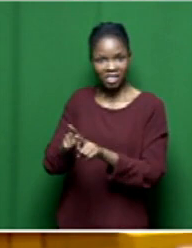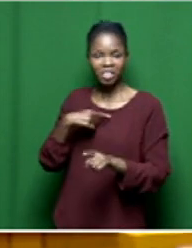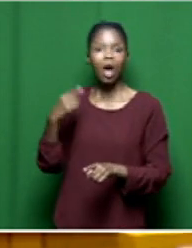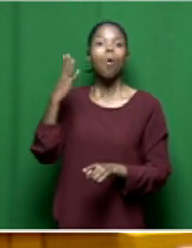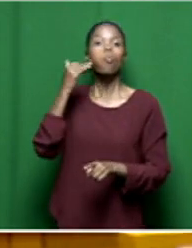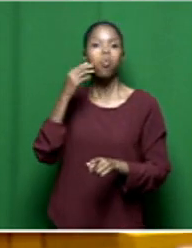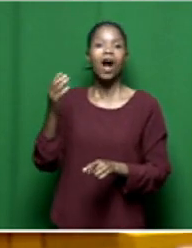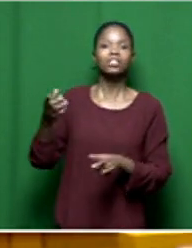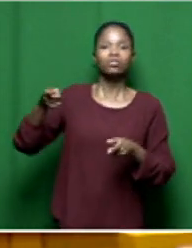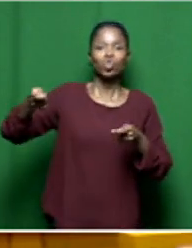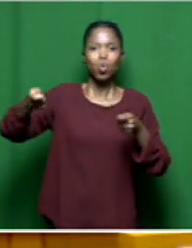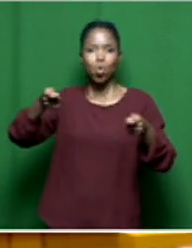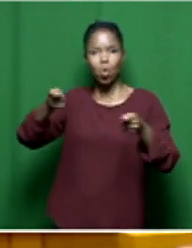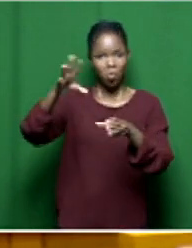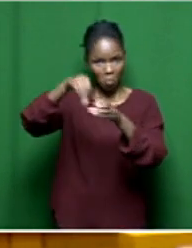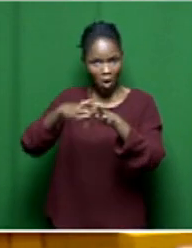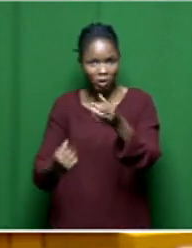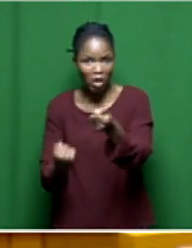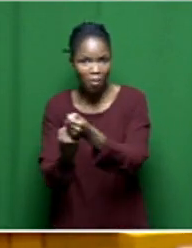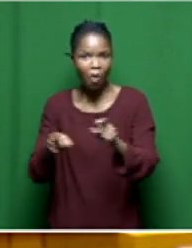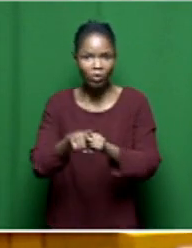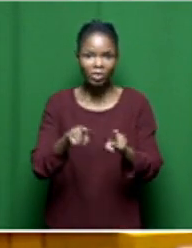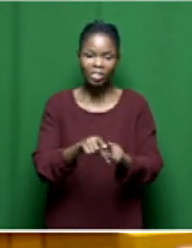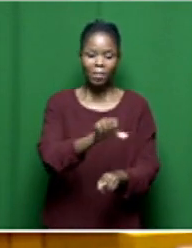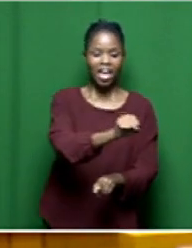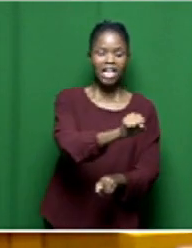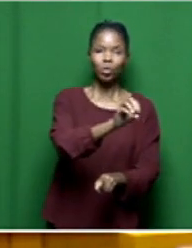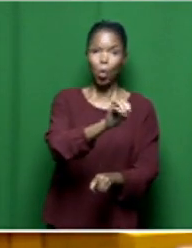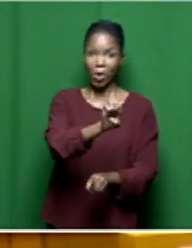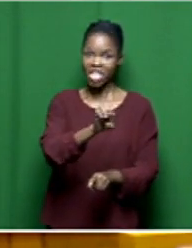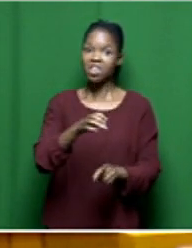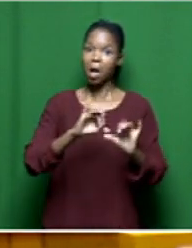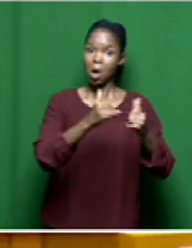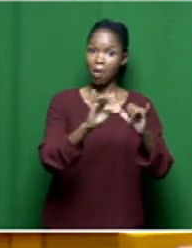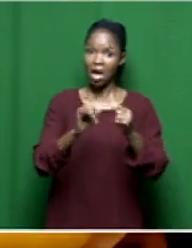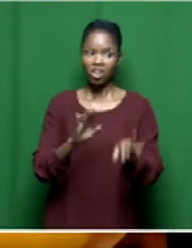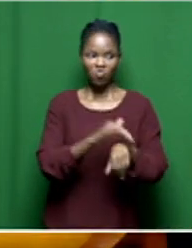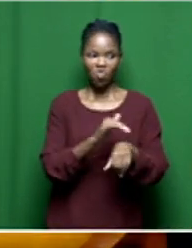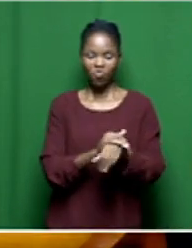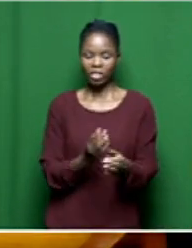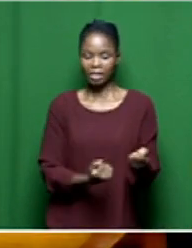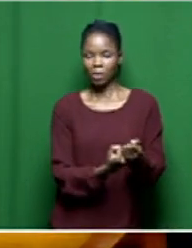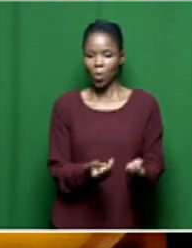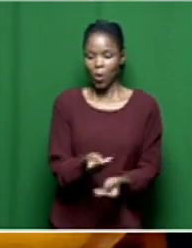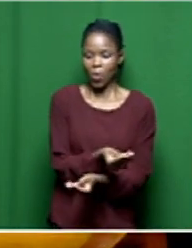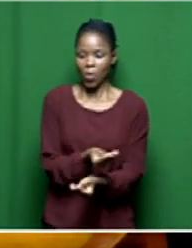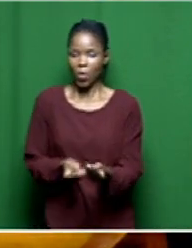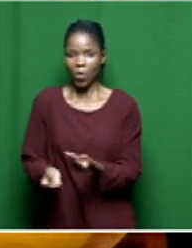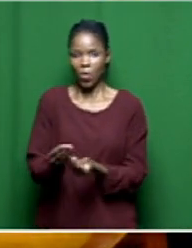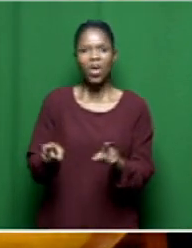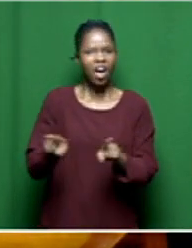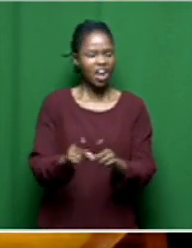monopoly capital, making sure that the state-owned entities go to his friends. Point of order. We call for